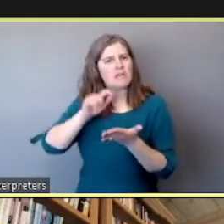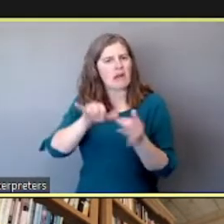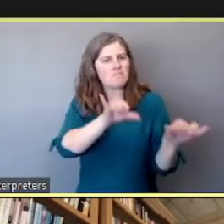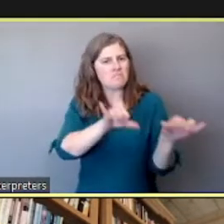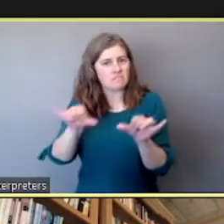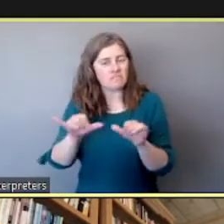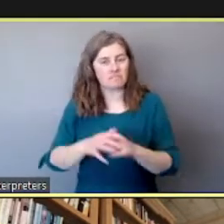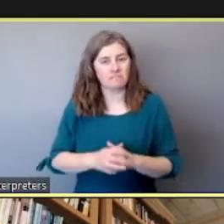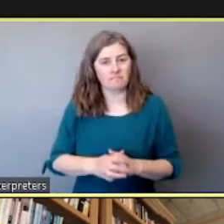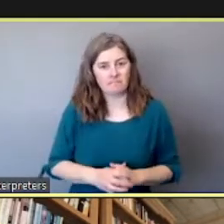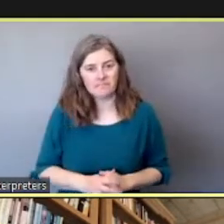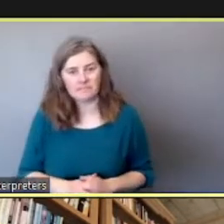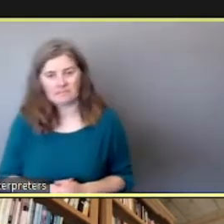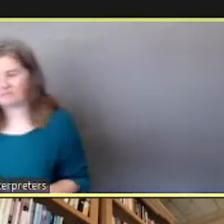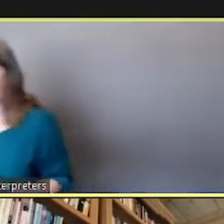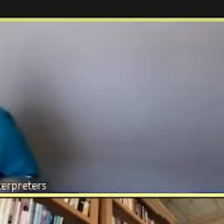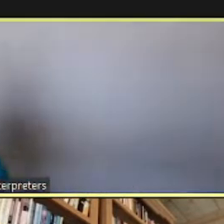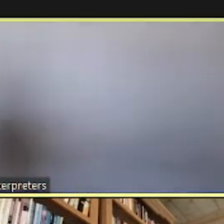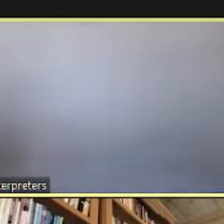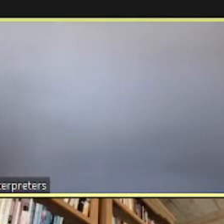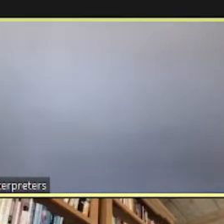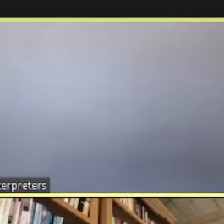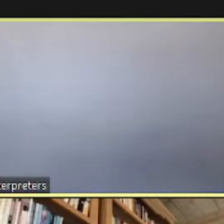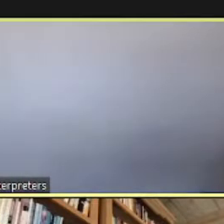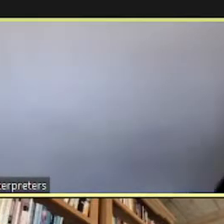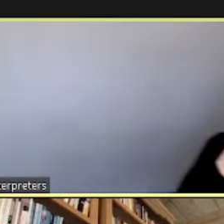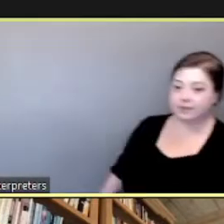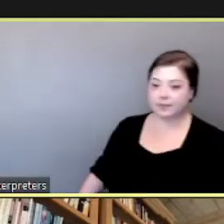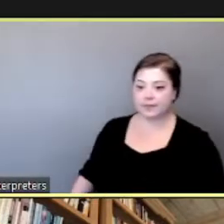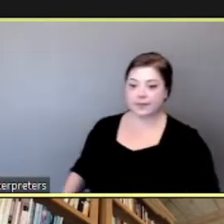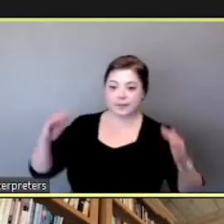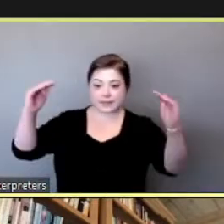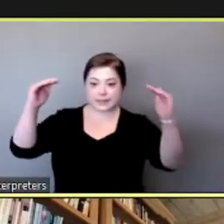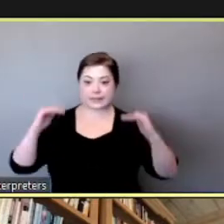now as well here in New Mexico. Okay, next slide.